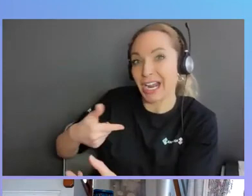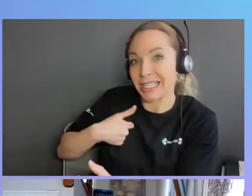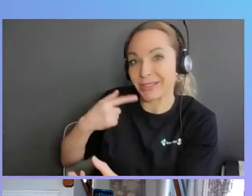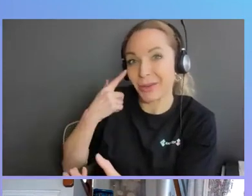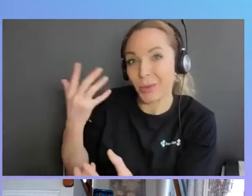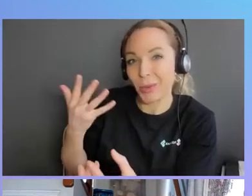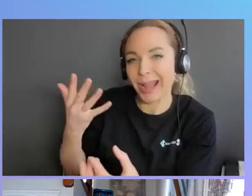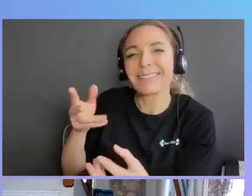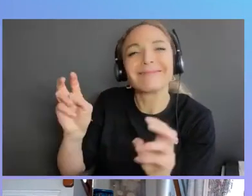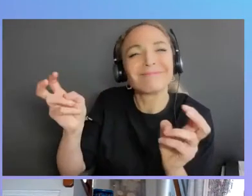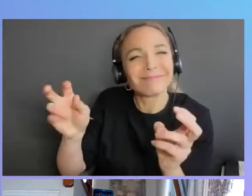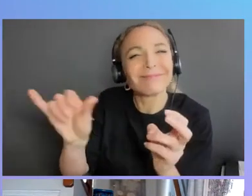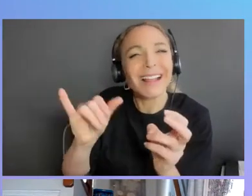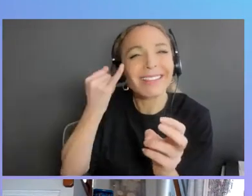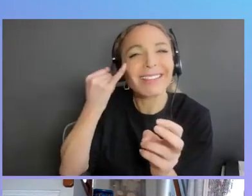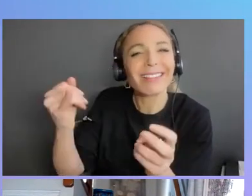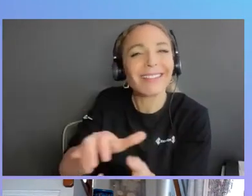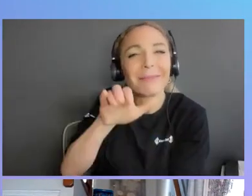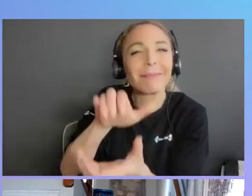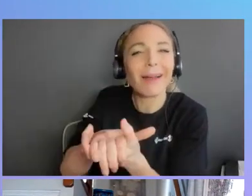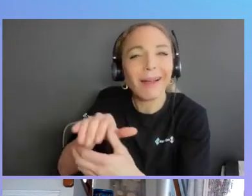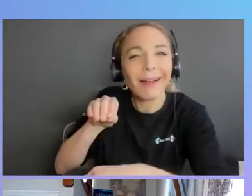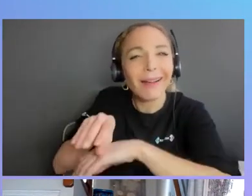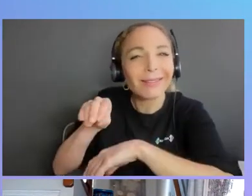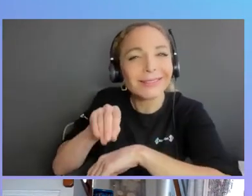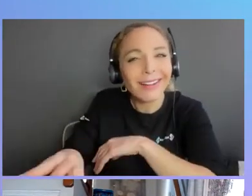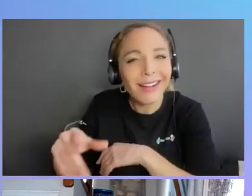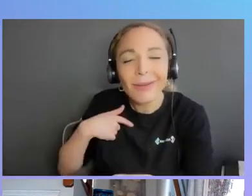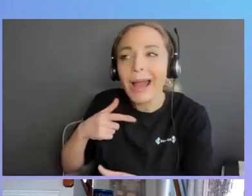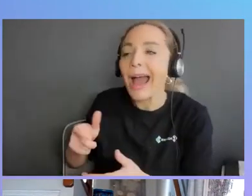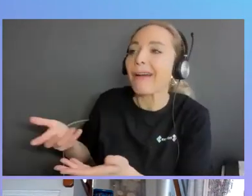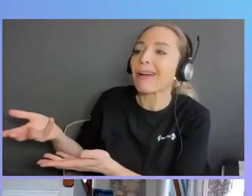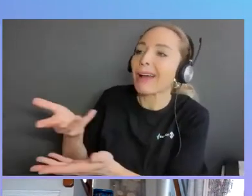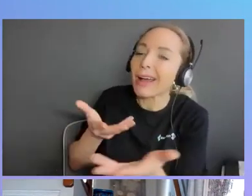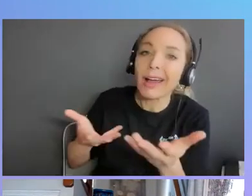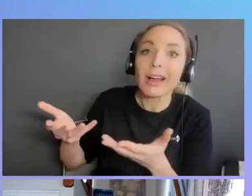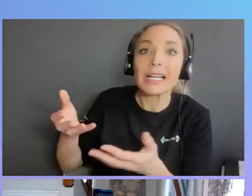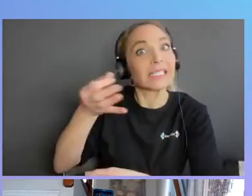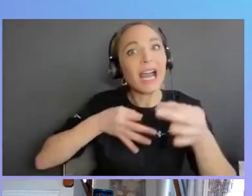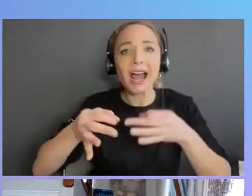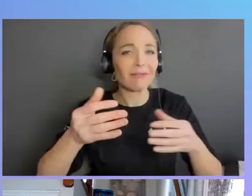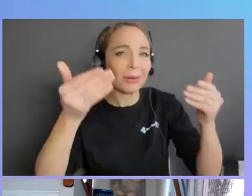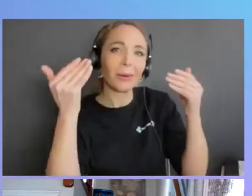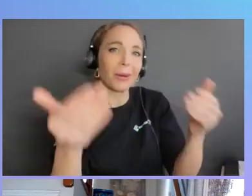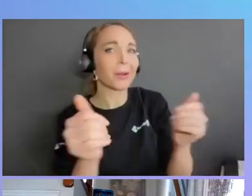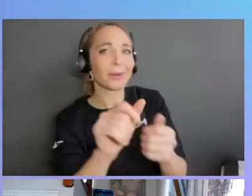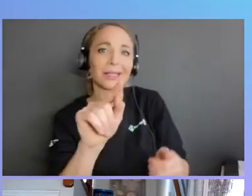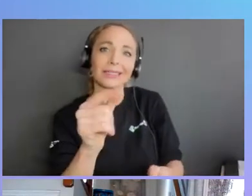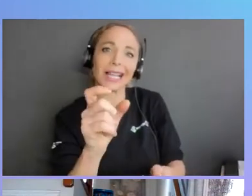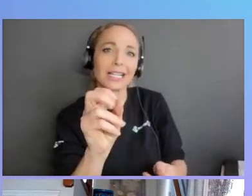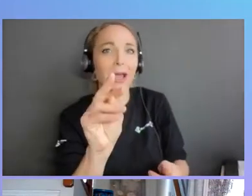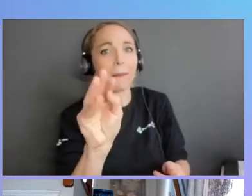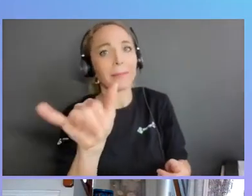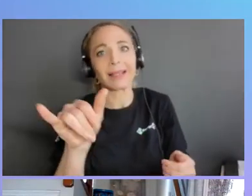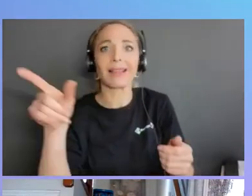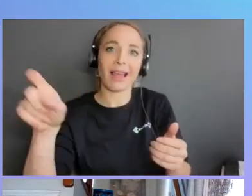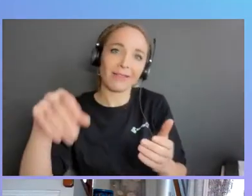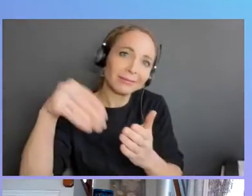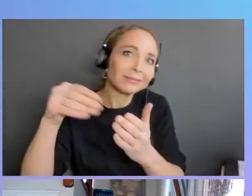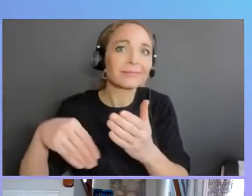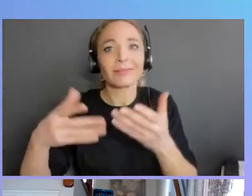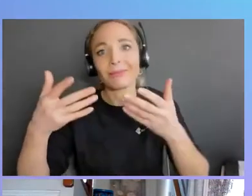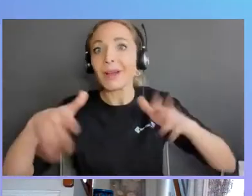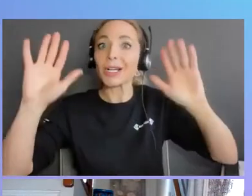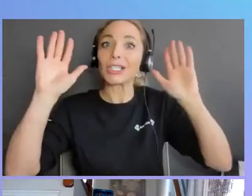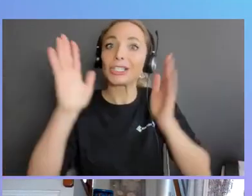off and doing the taxonomy in a corner and coming back and saying, ta-da, here's your taxonomy, we realized we needed to work in the open, like